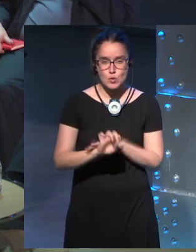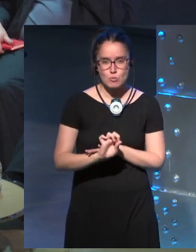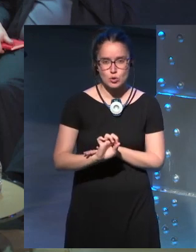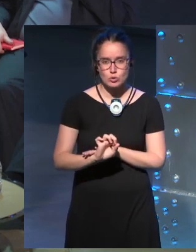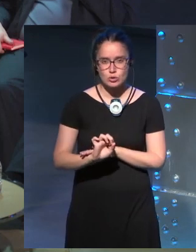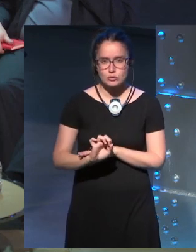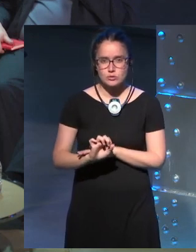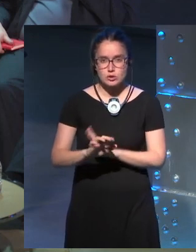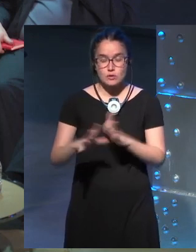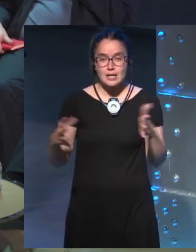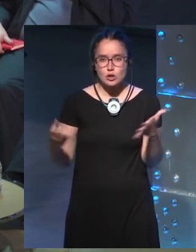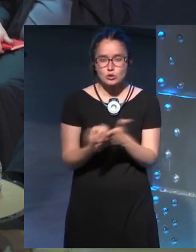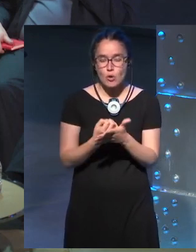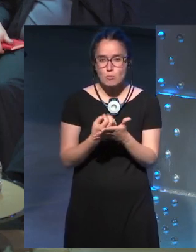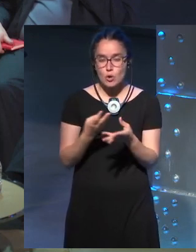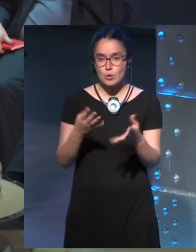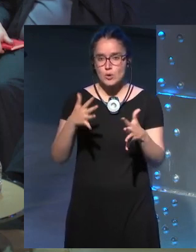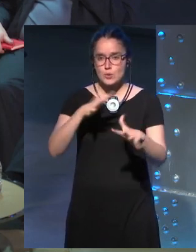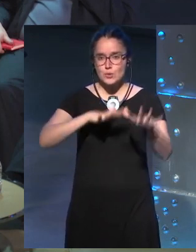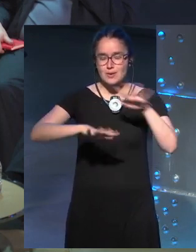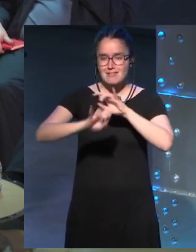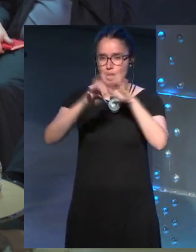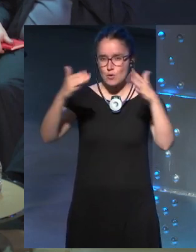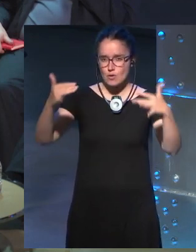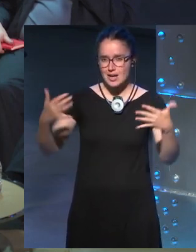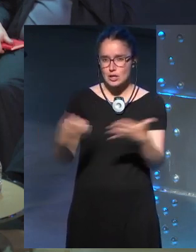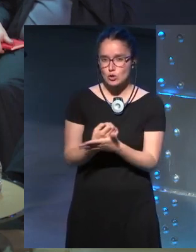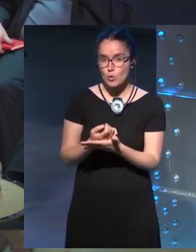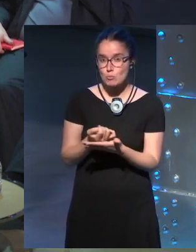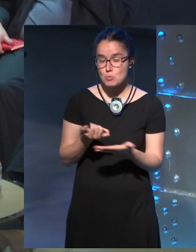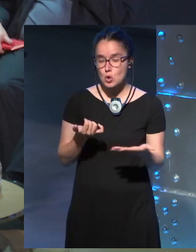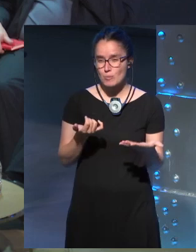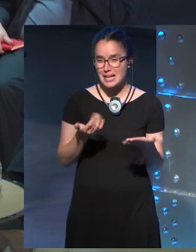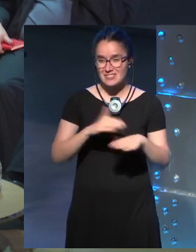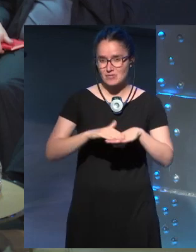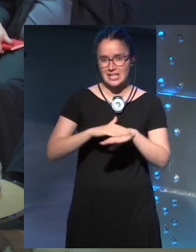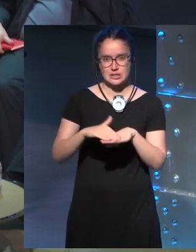and becomes something else. It becomes something much more primal and